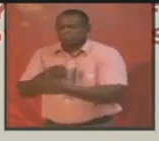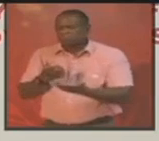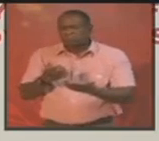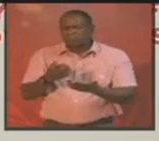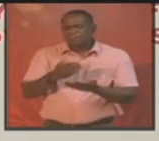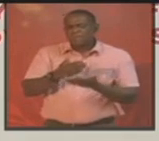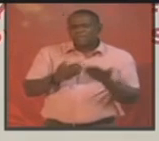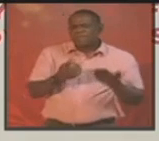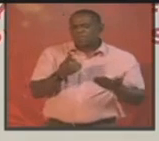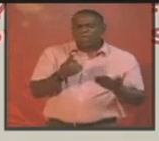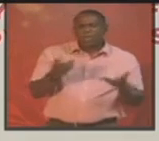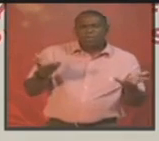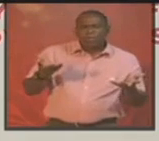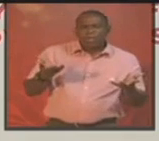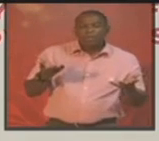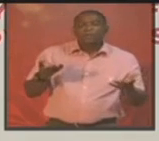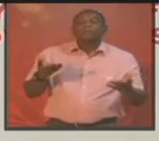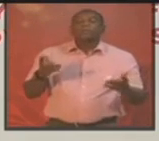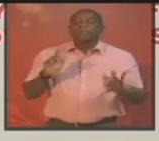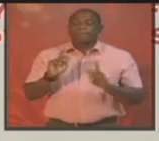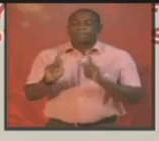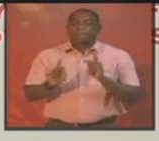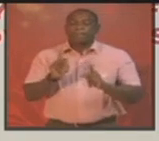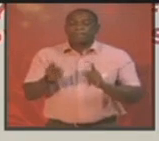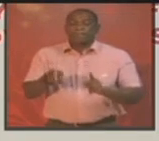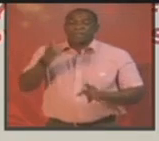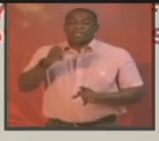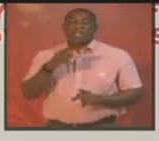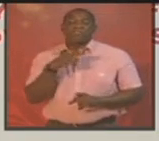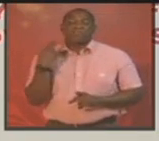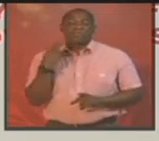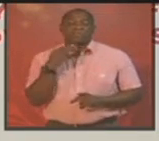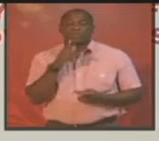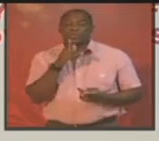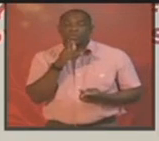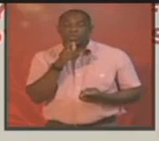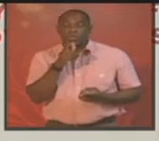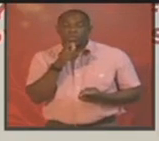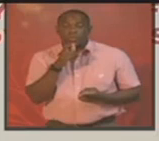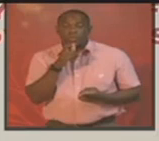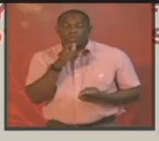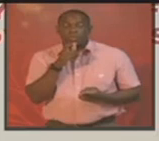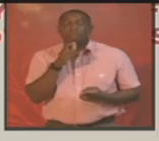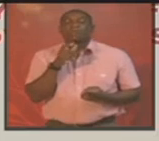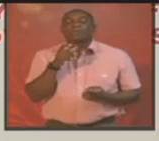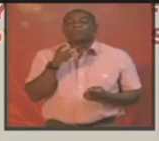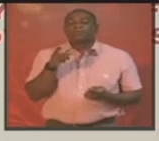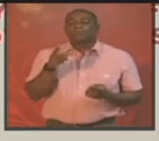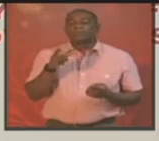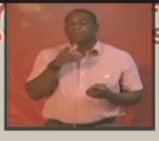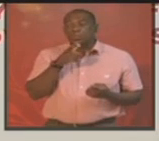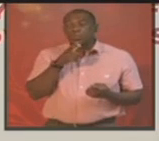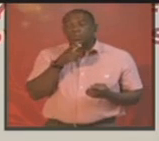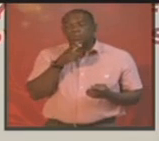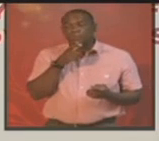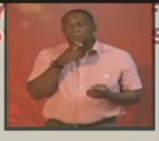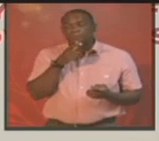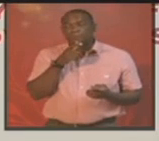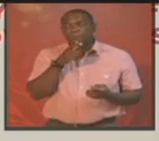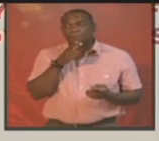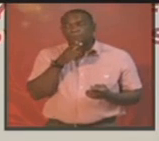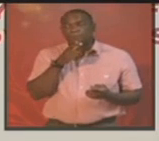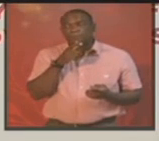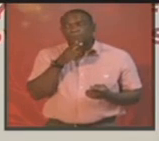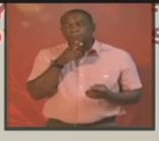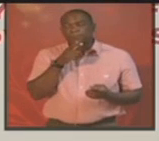targeted to high-risk individuals, high-exposure individuals. So it means we